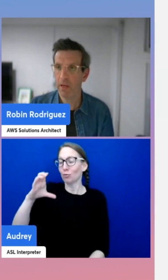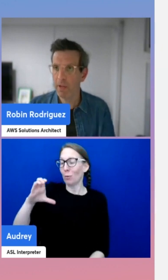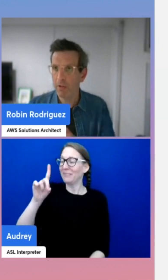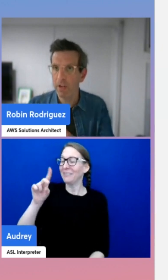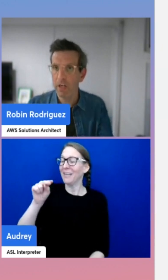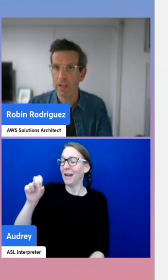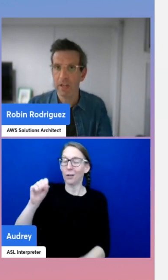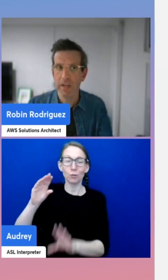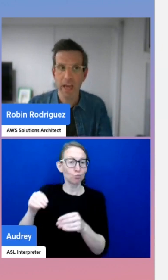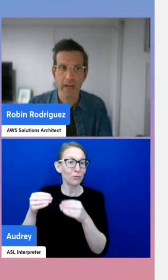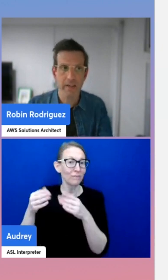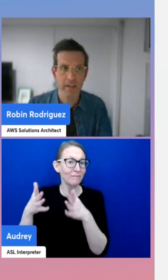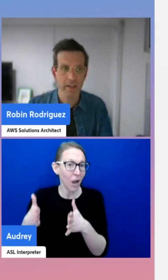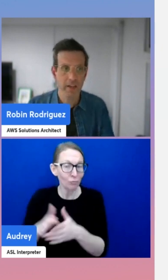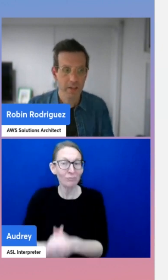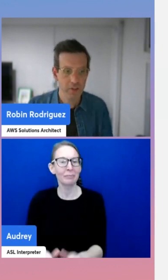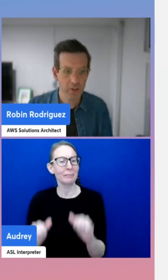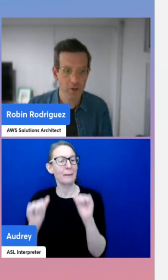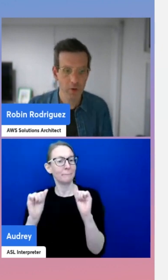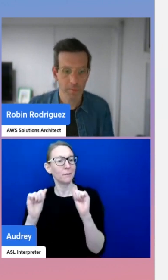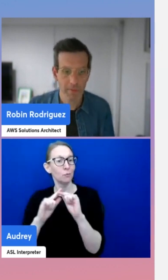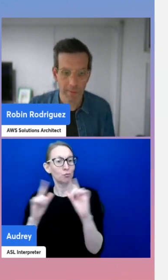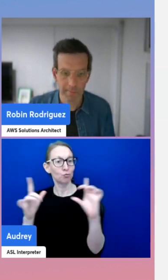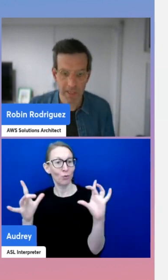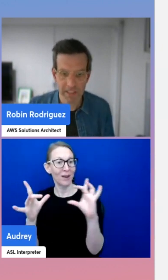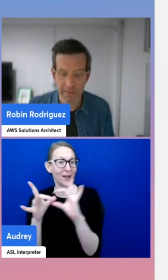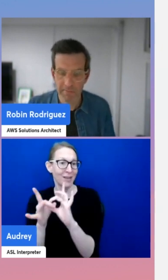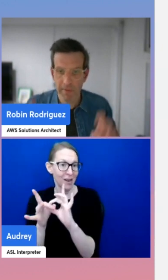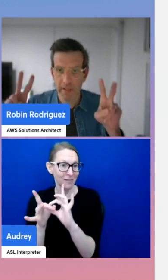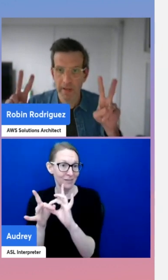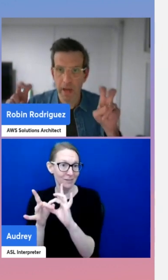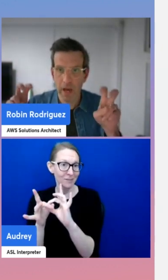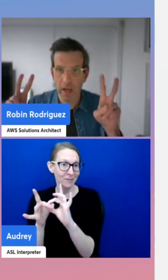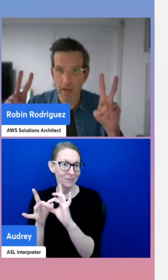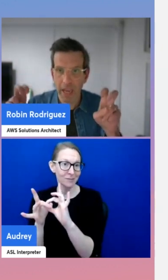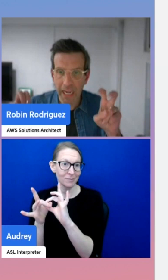the ability to connect to, I'd say,